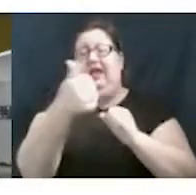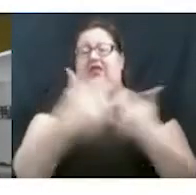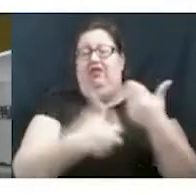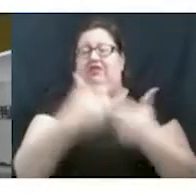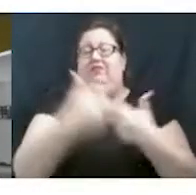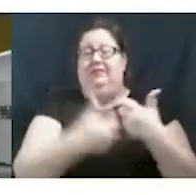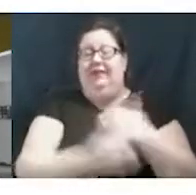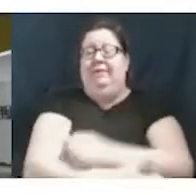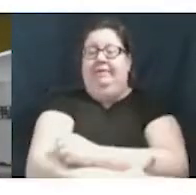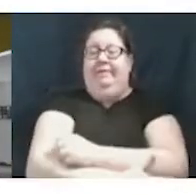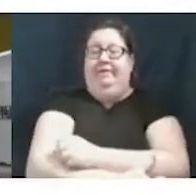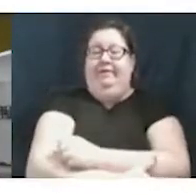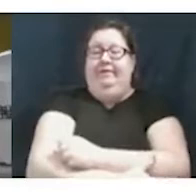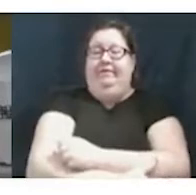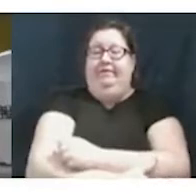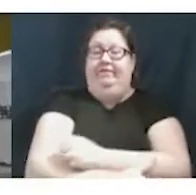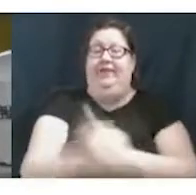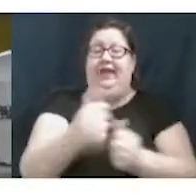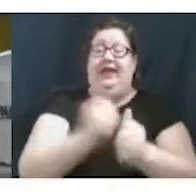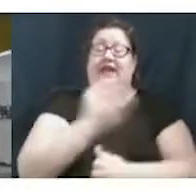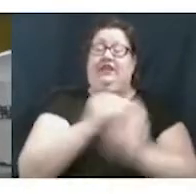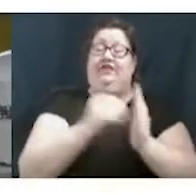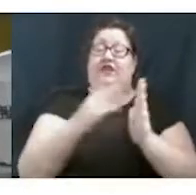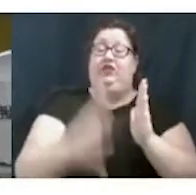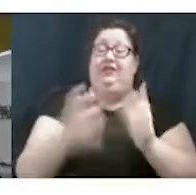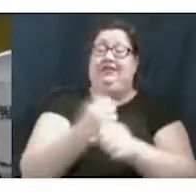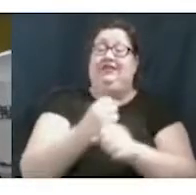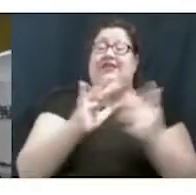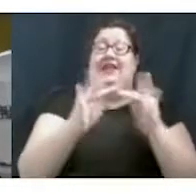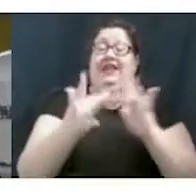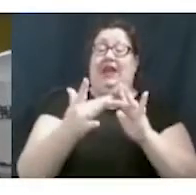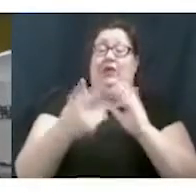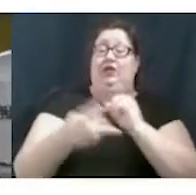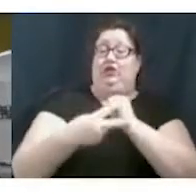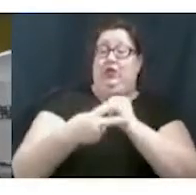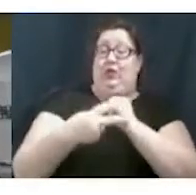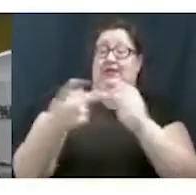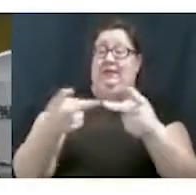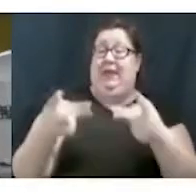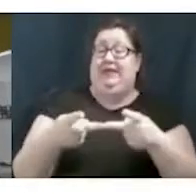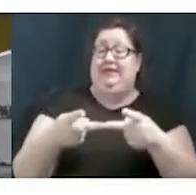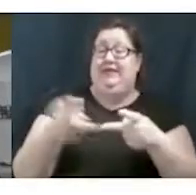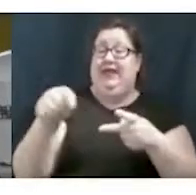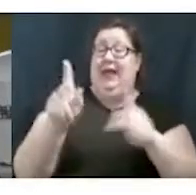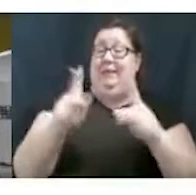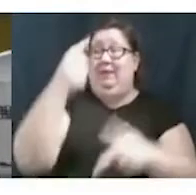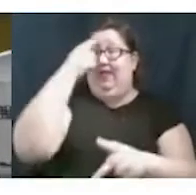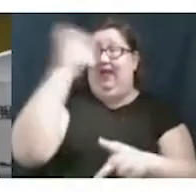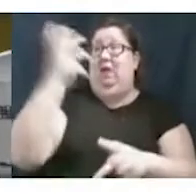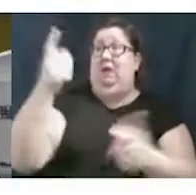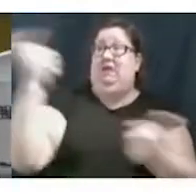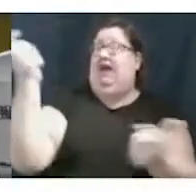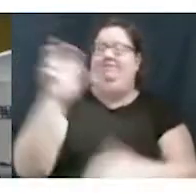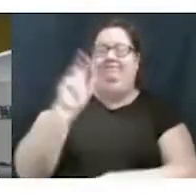So each of our students gets network storage space, but even though people seem to think it's a lot, it's not. It's like, it